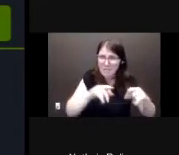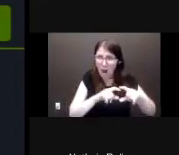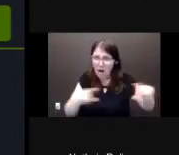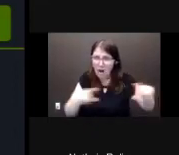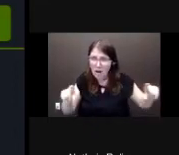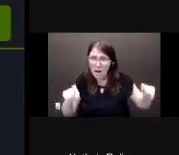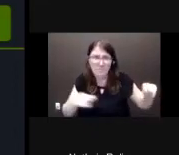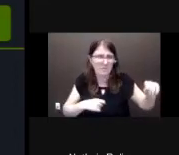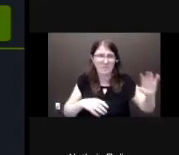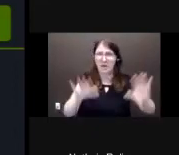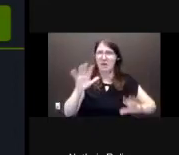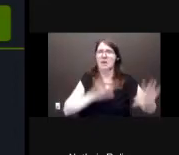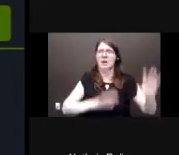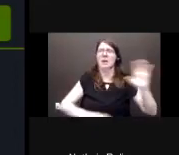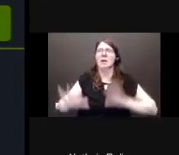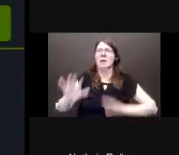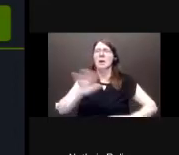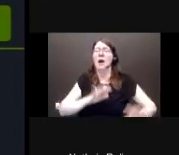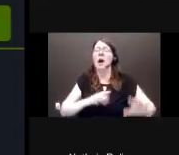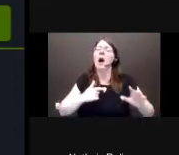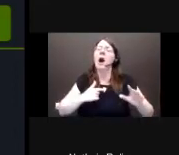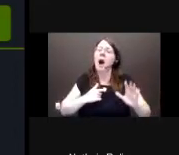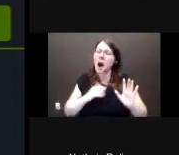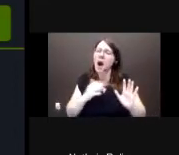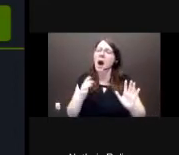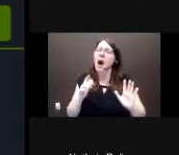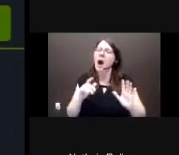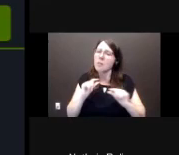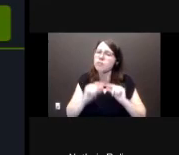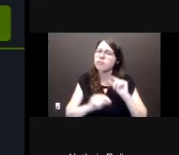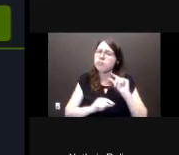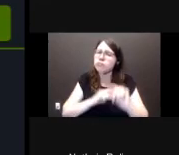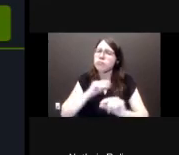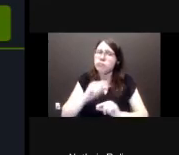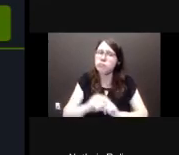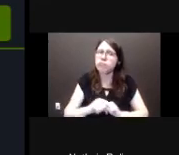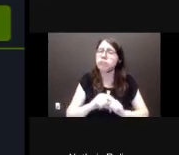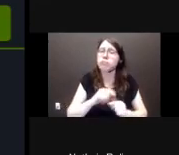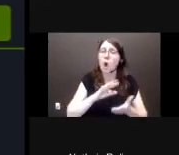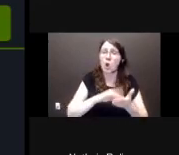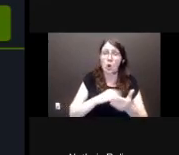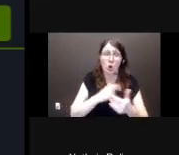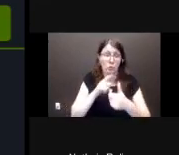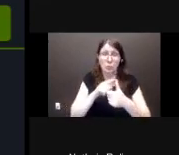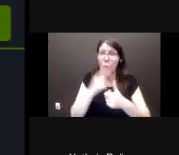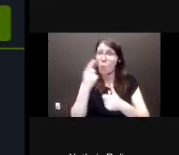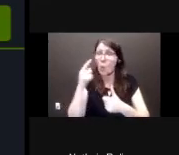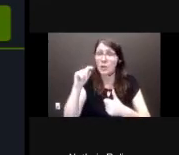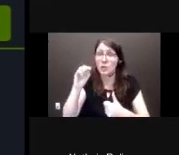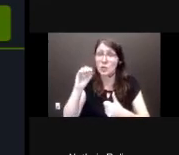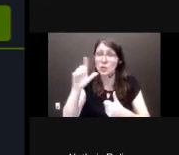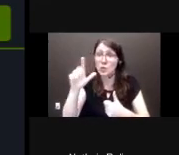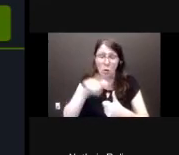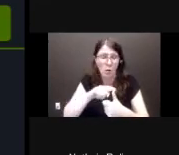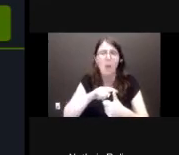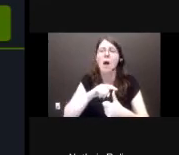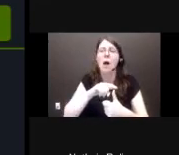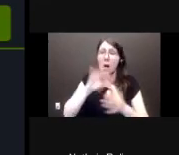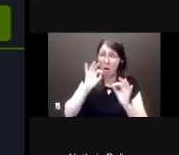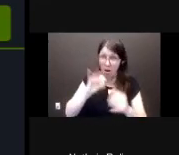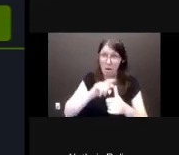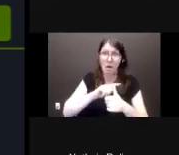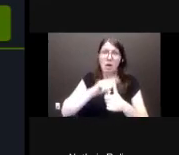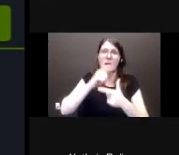just try to use one tool at a time. So if you see the first video we have on our channel versus the last, in the last one, I use all the tools that I know.